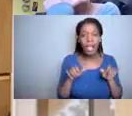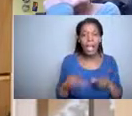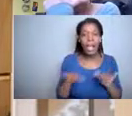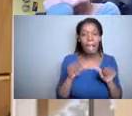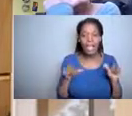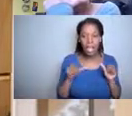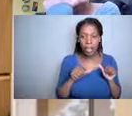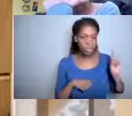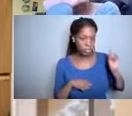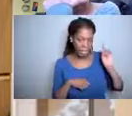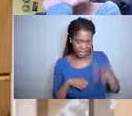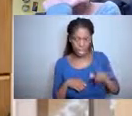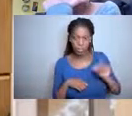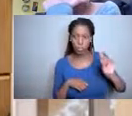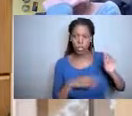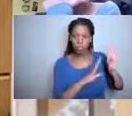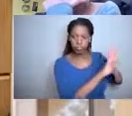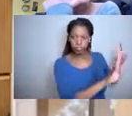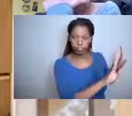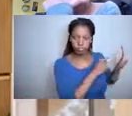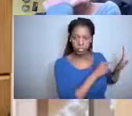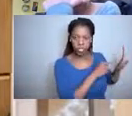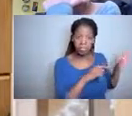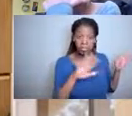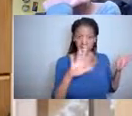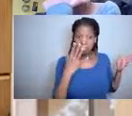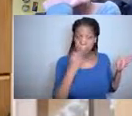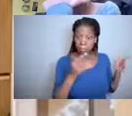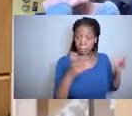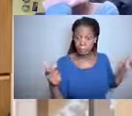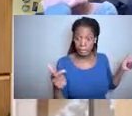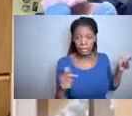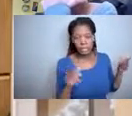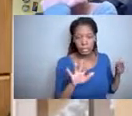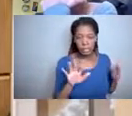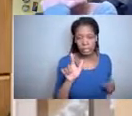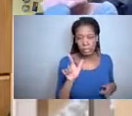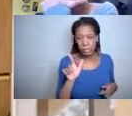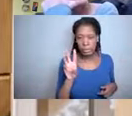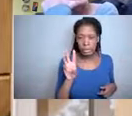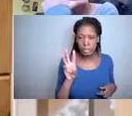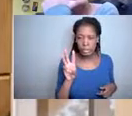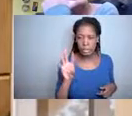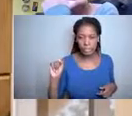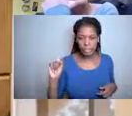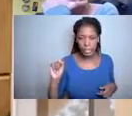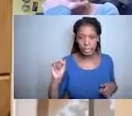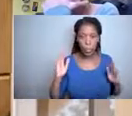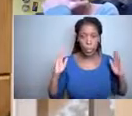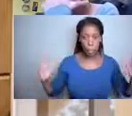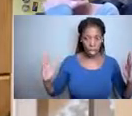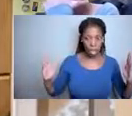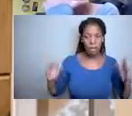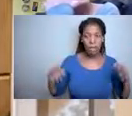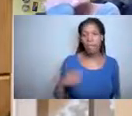wall is at um it's sizable 26 a little over 26 feet um wide by